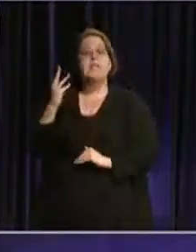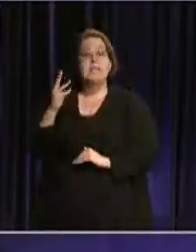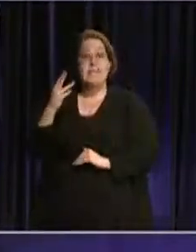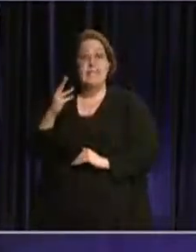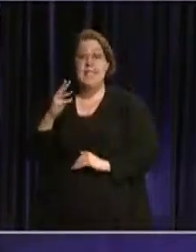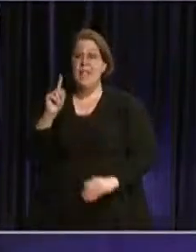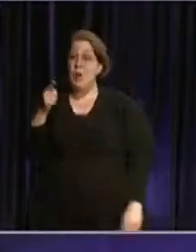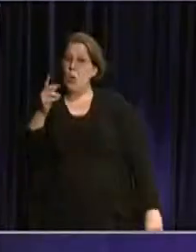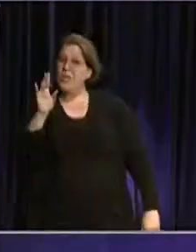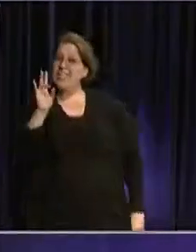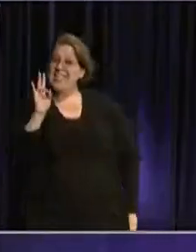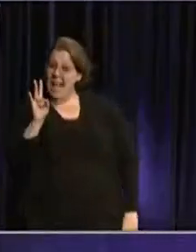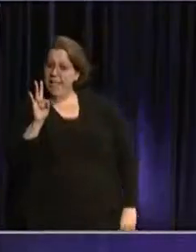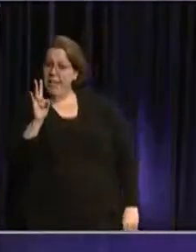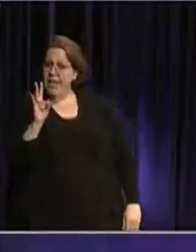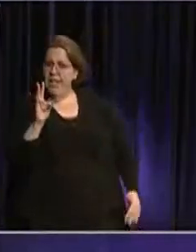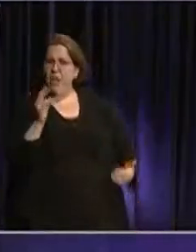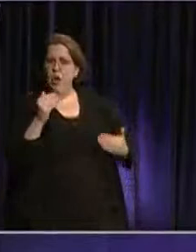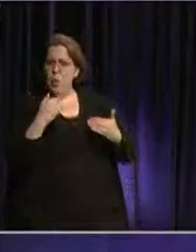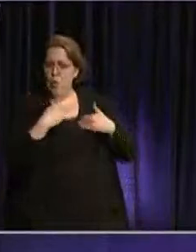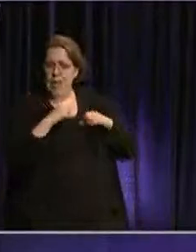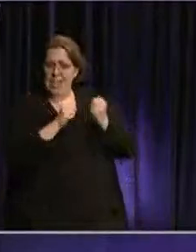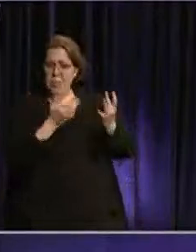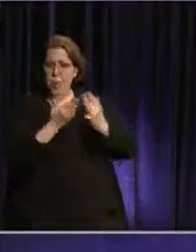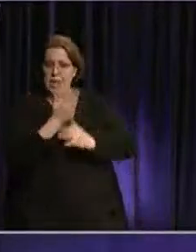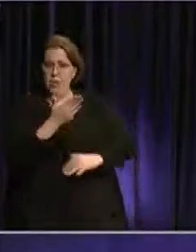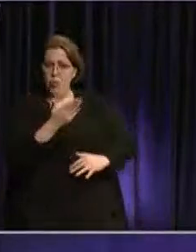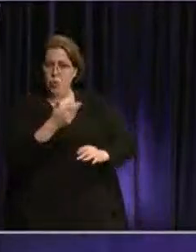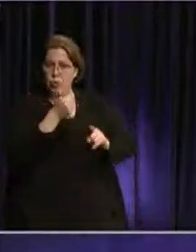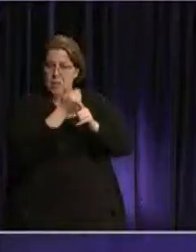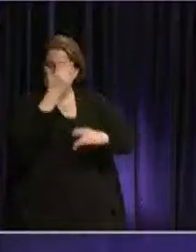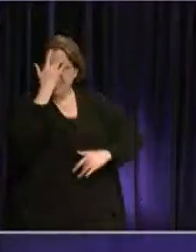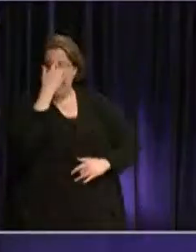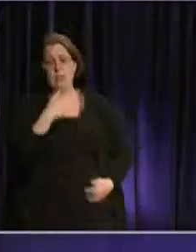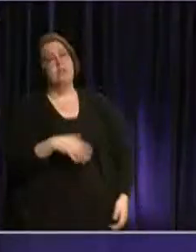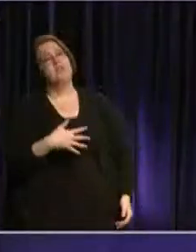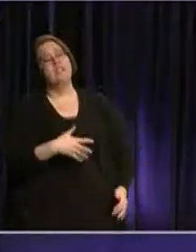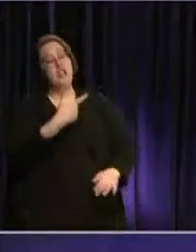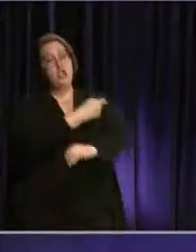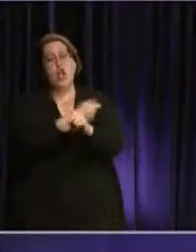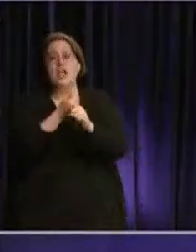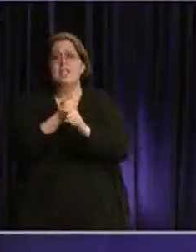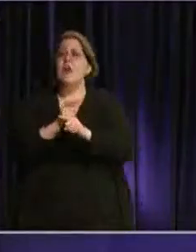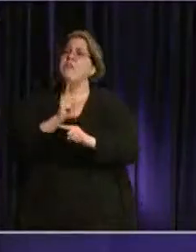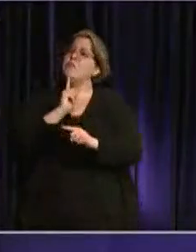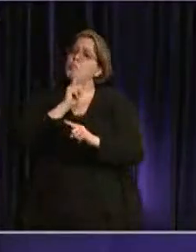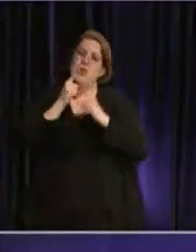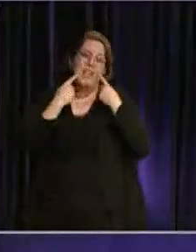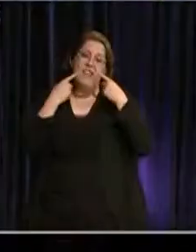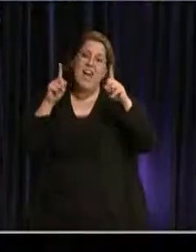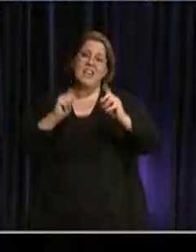and only 7 have had breakthrough cases. It's incredibly effective vaccination.